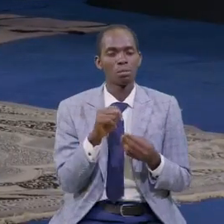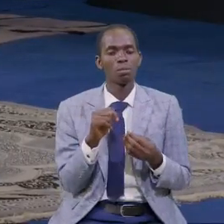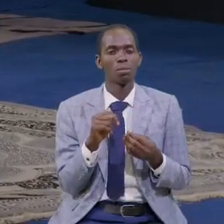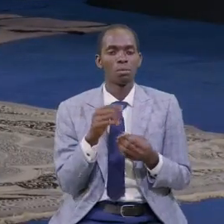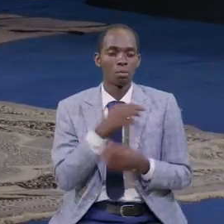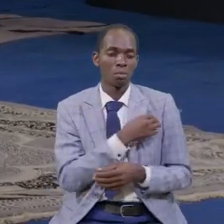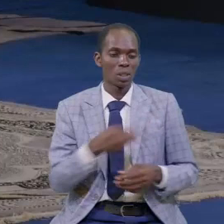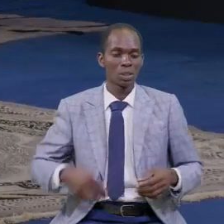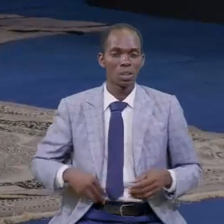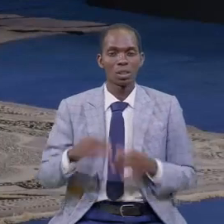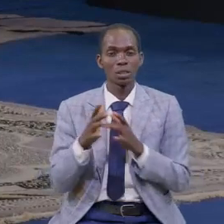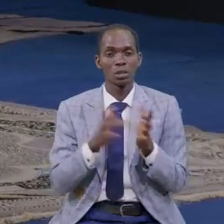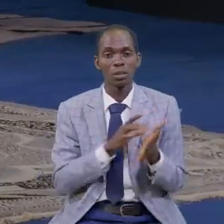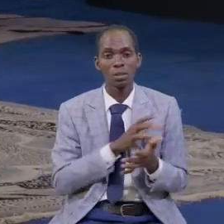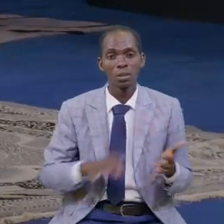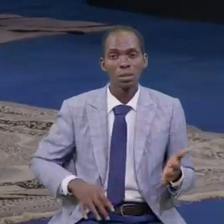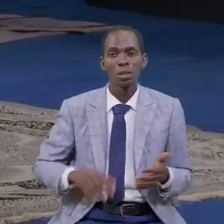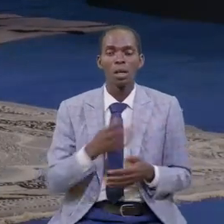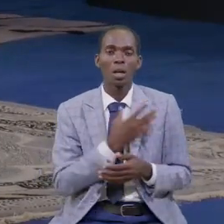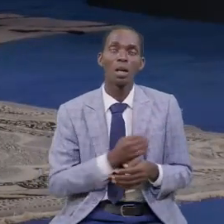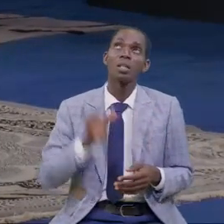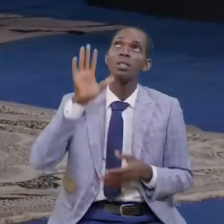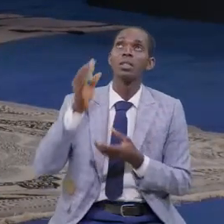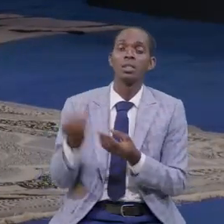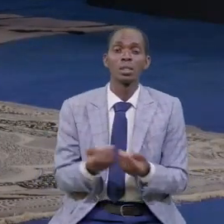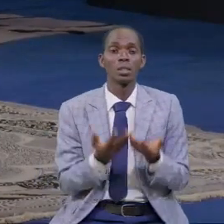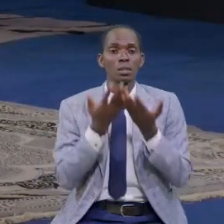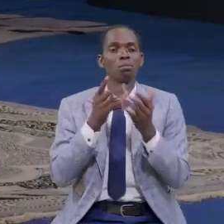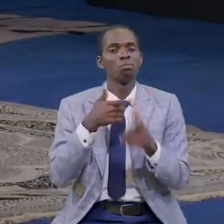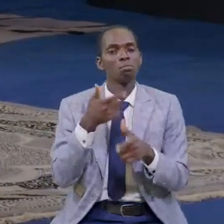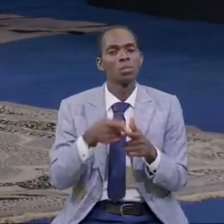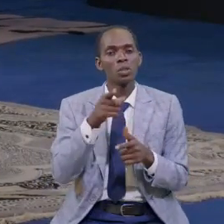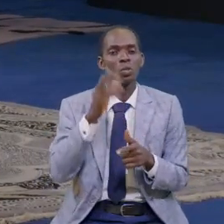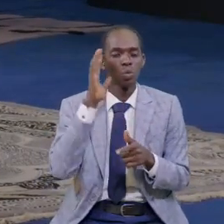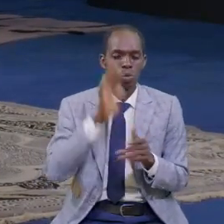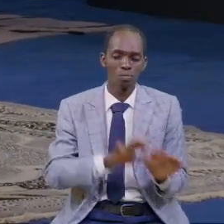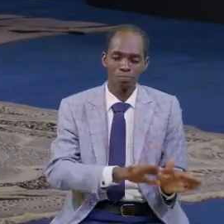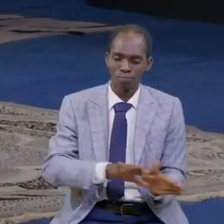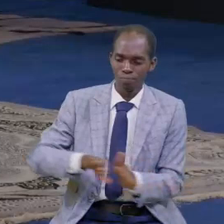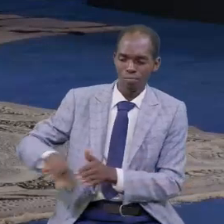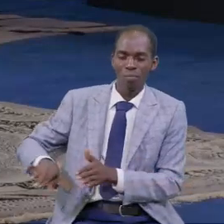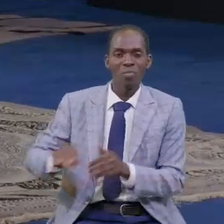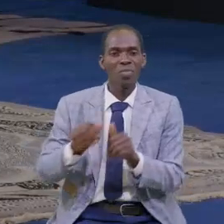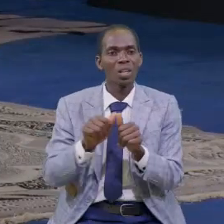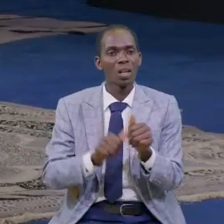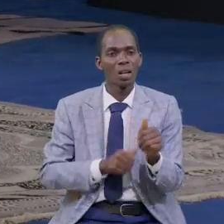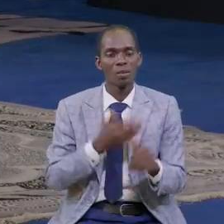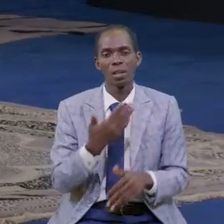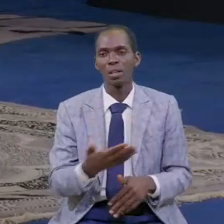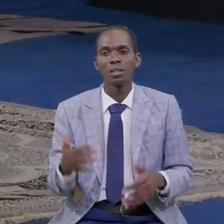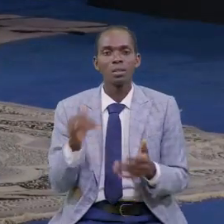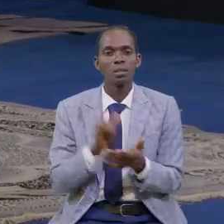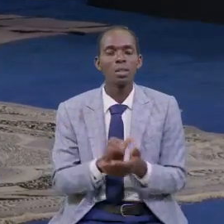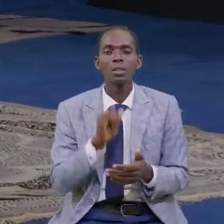Christ and his sacrifice, you lay aside everything that is of